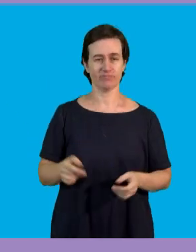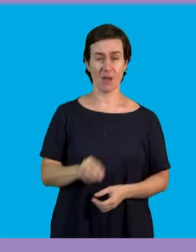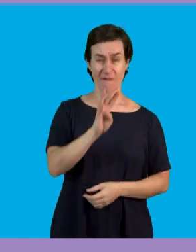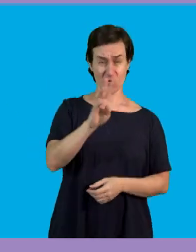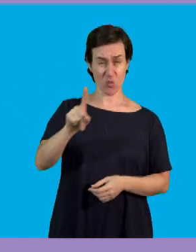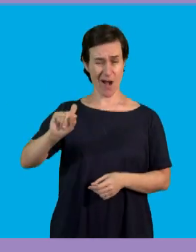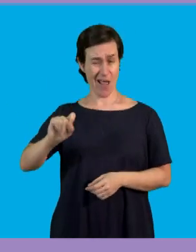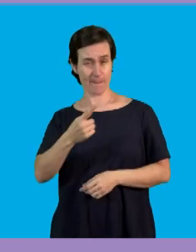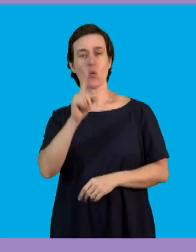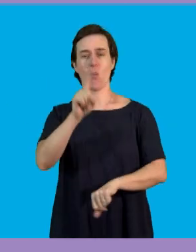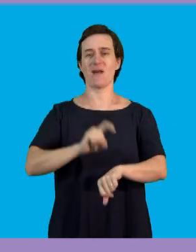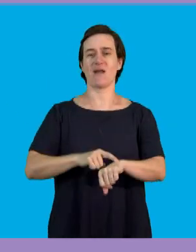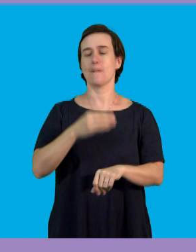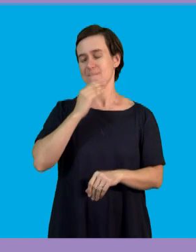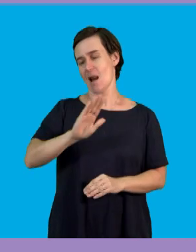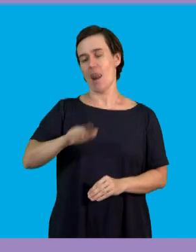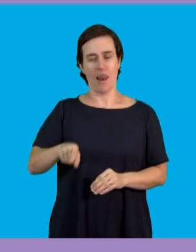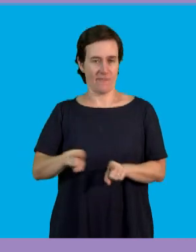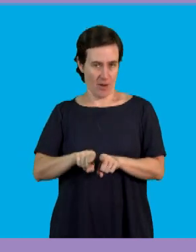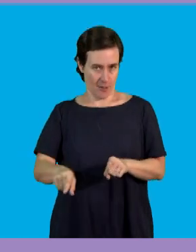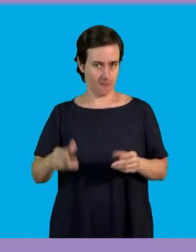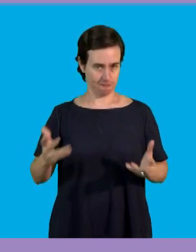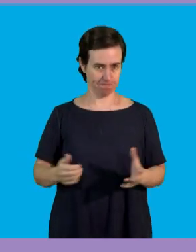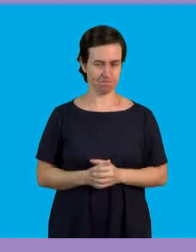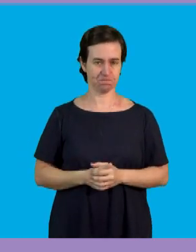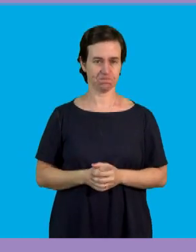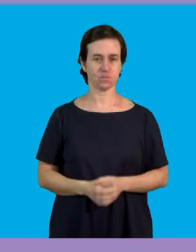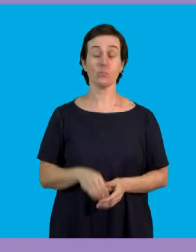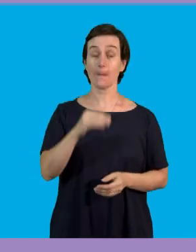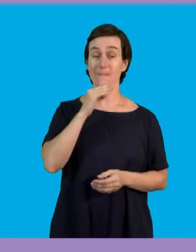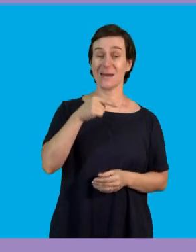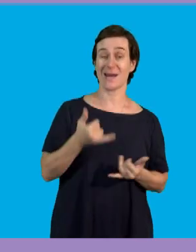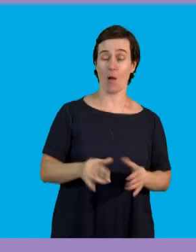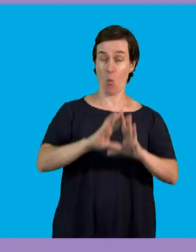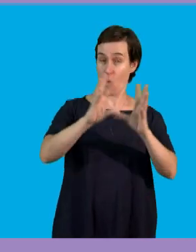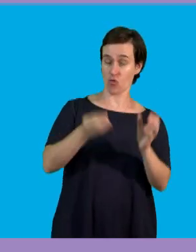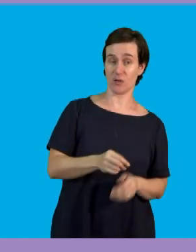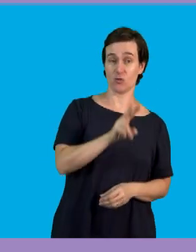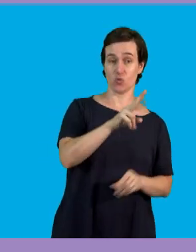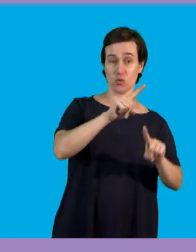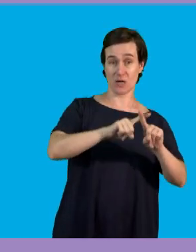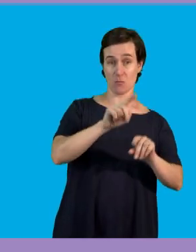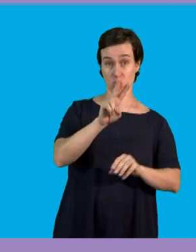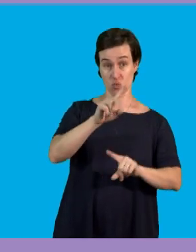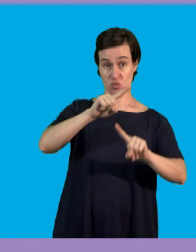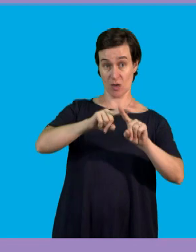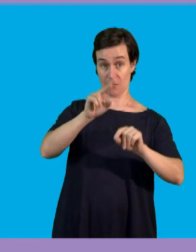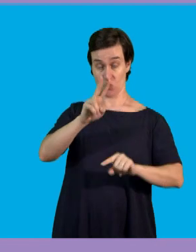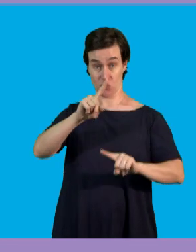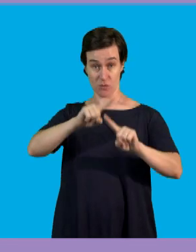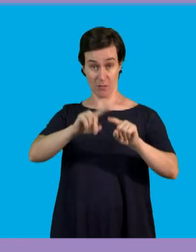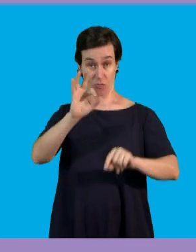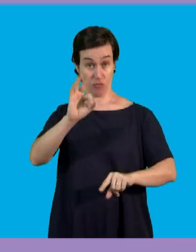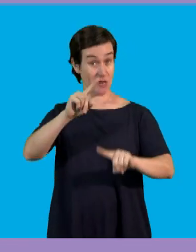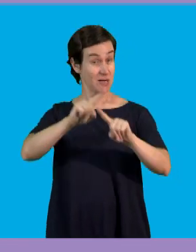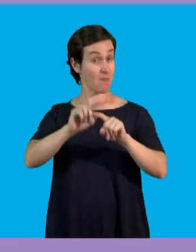The 41 only appears once, so I'm going to leave it as it is there. I'm going to multiply all of these factors. So 2 multiplied by 2 multiplied